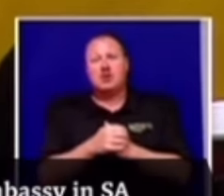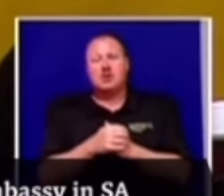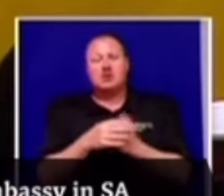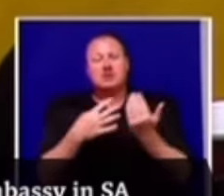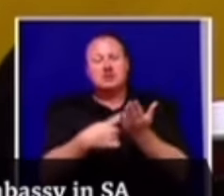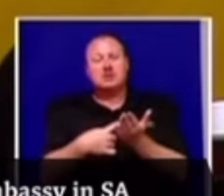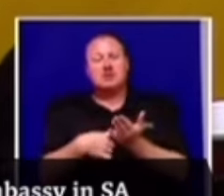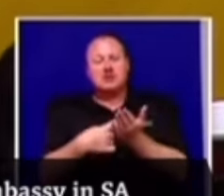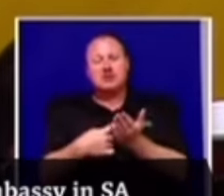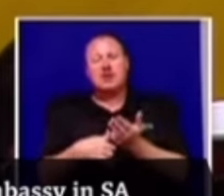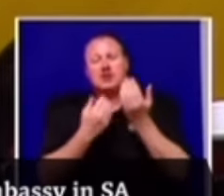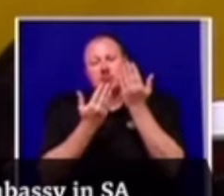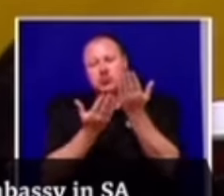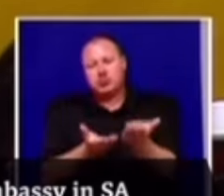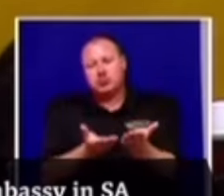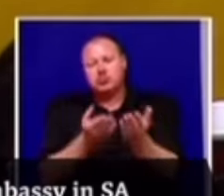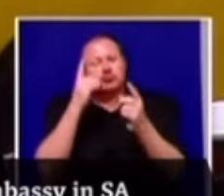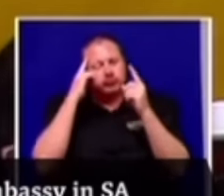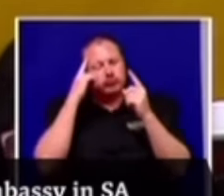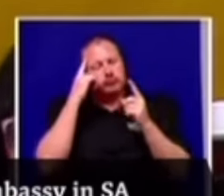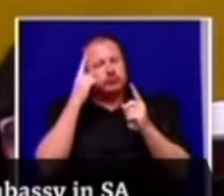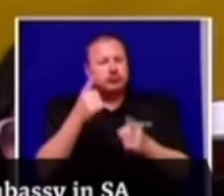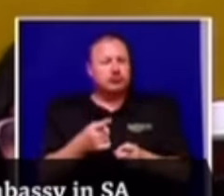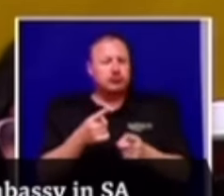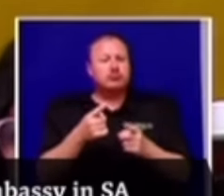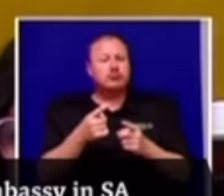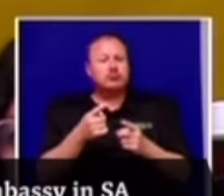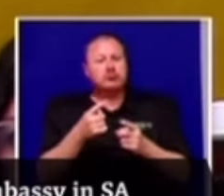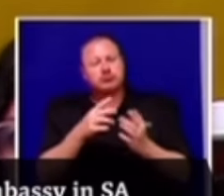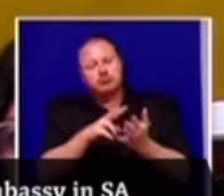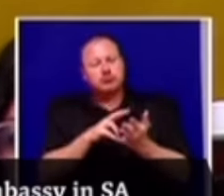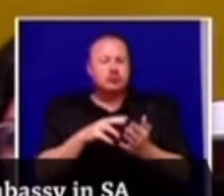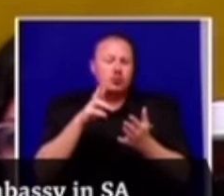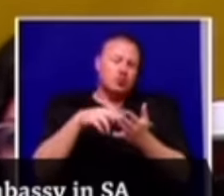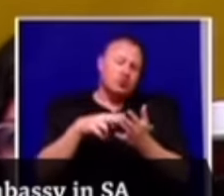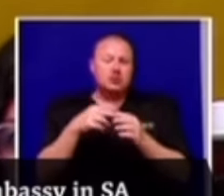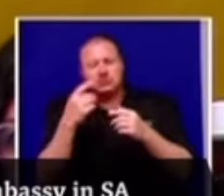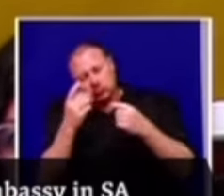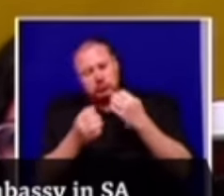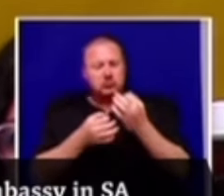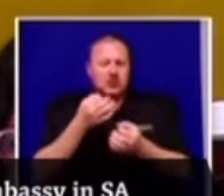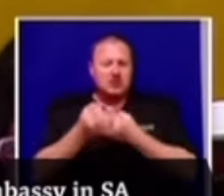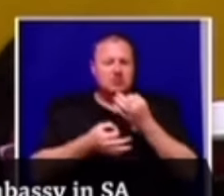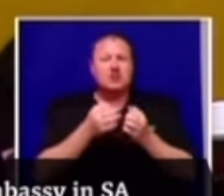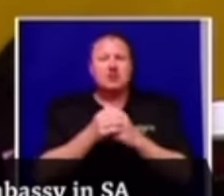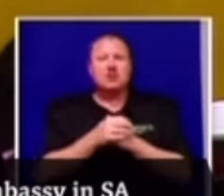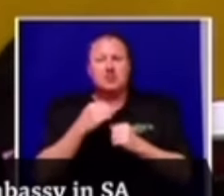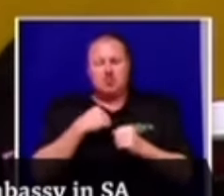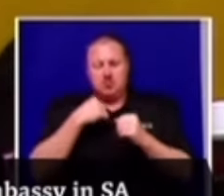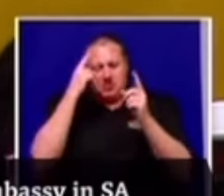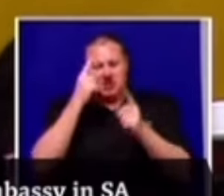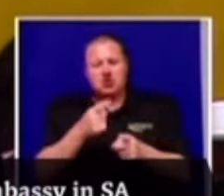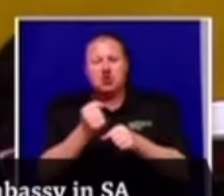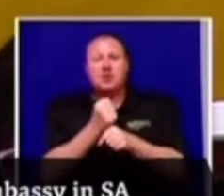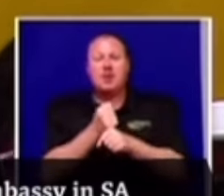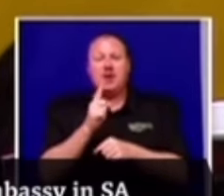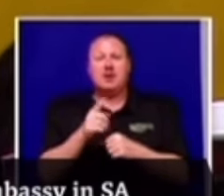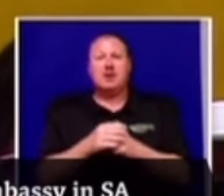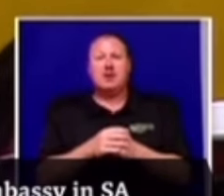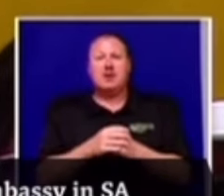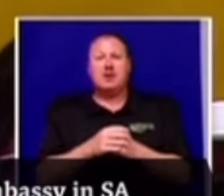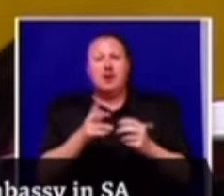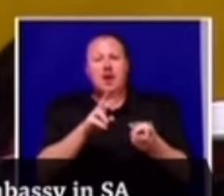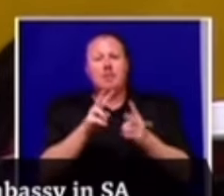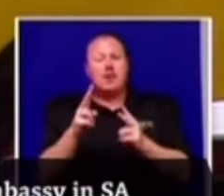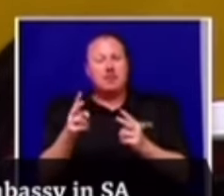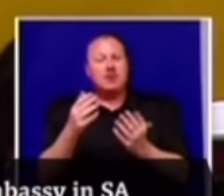severing relations with israel will have to be made by the cabinet which meets again on the